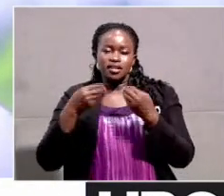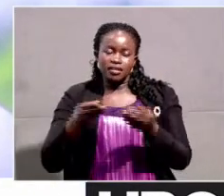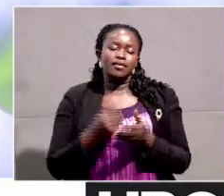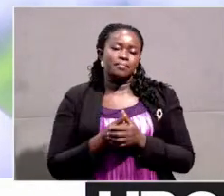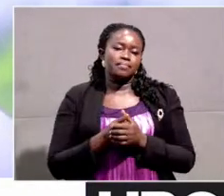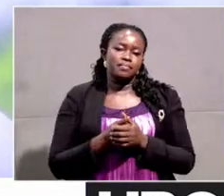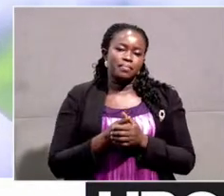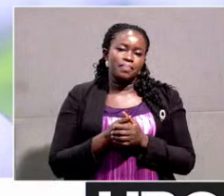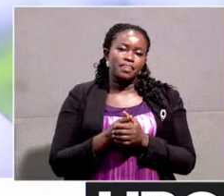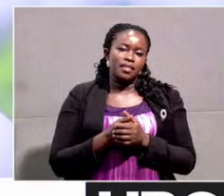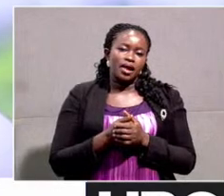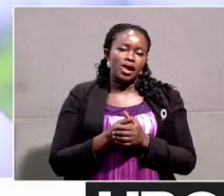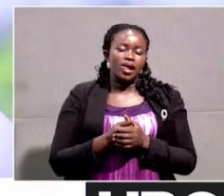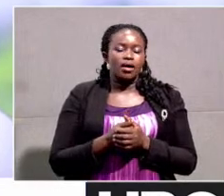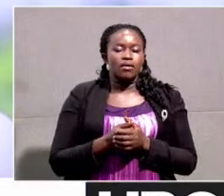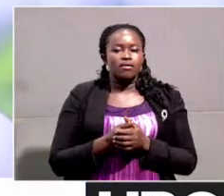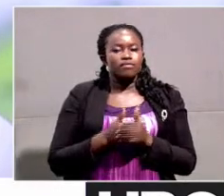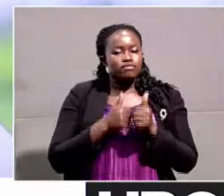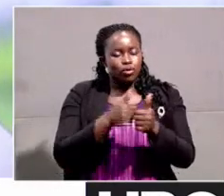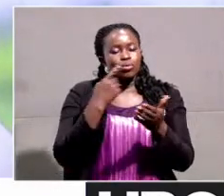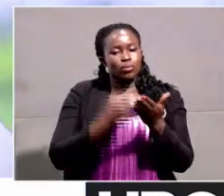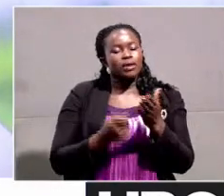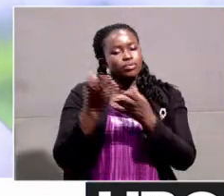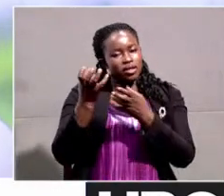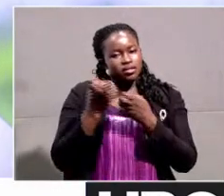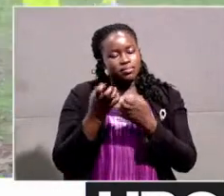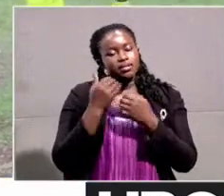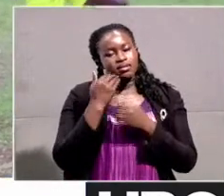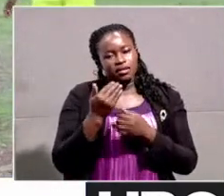to our expectations. Thank you.